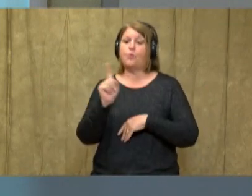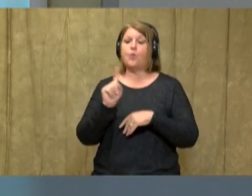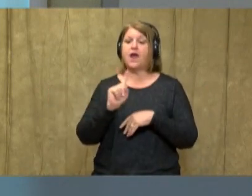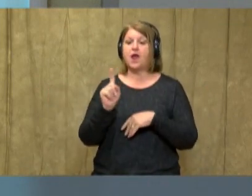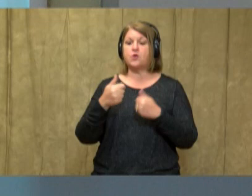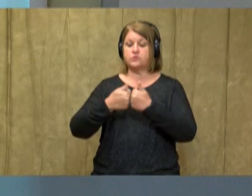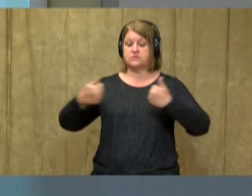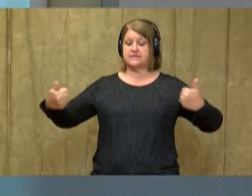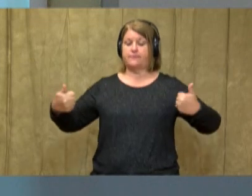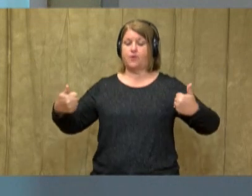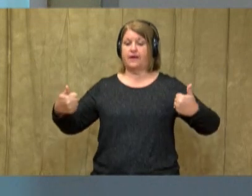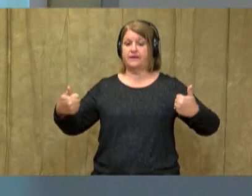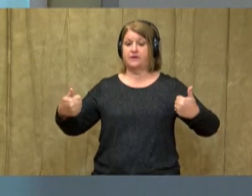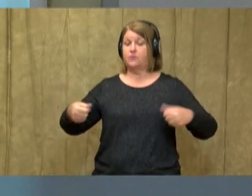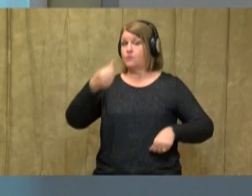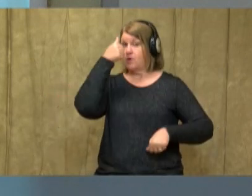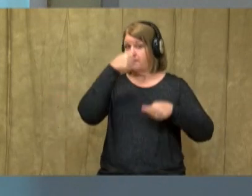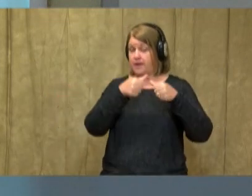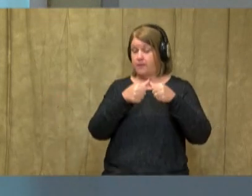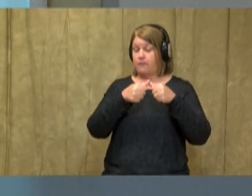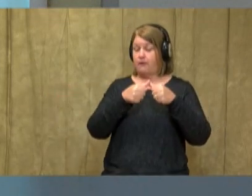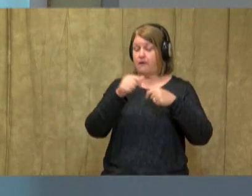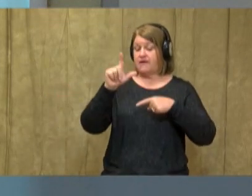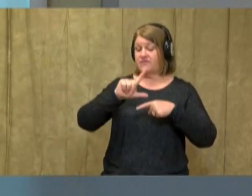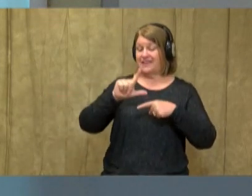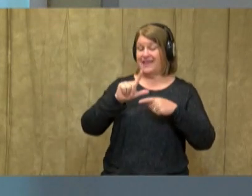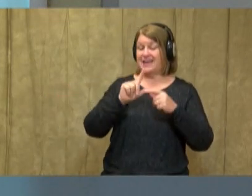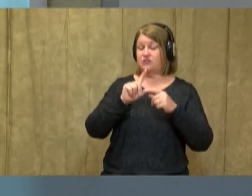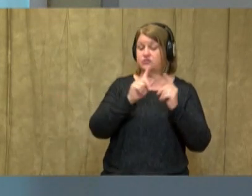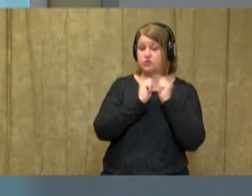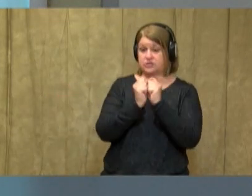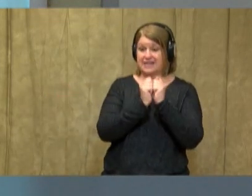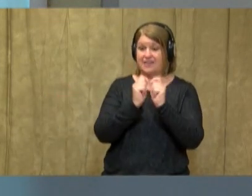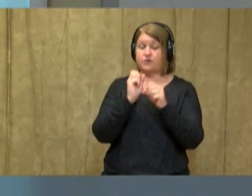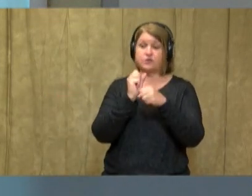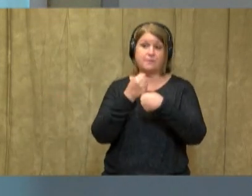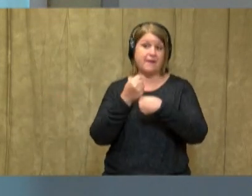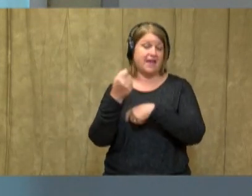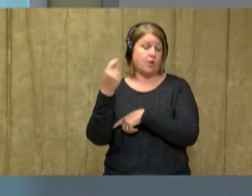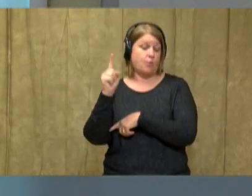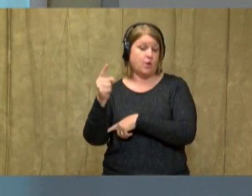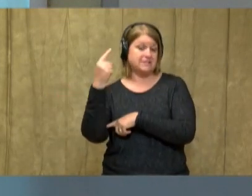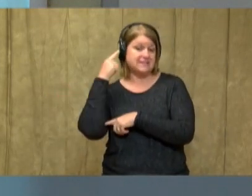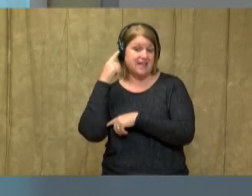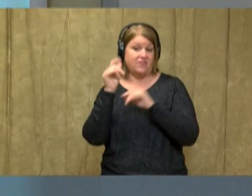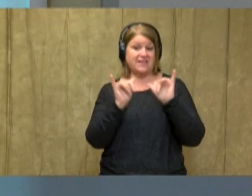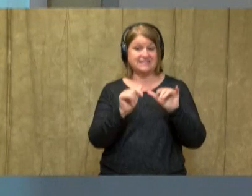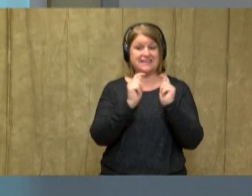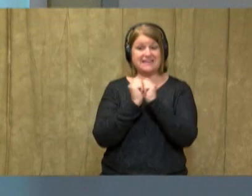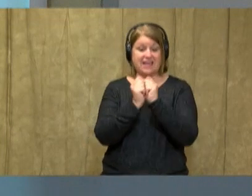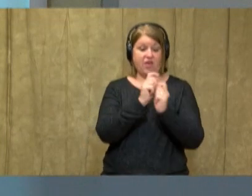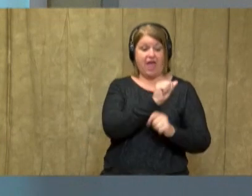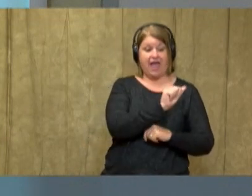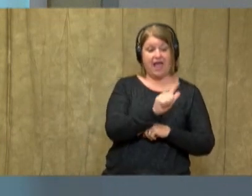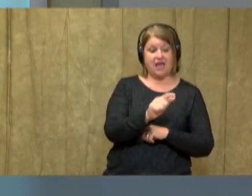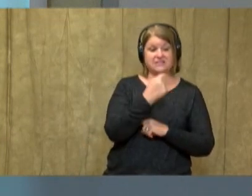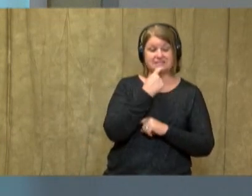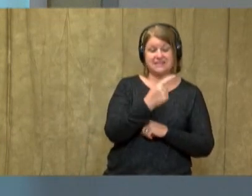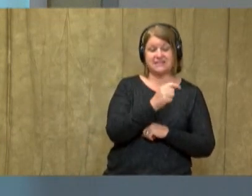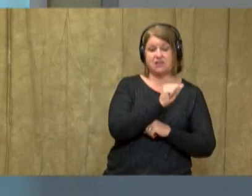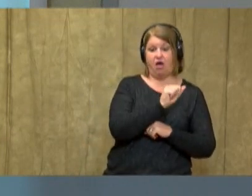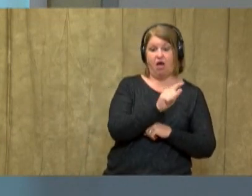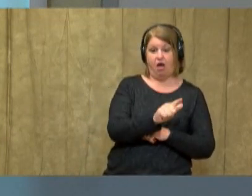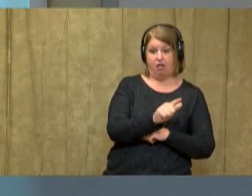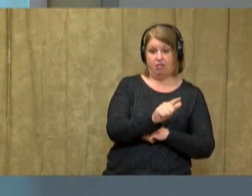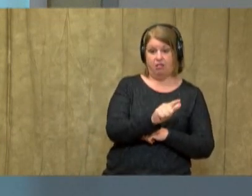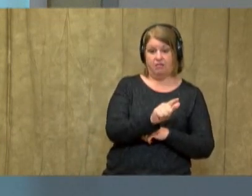up? Remember, if the letters come together to make one sound, they stay together. AL says all, so it has to